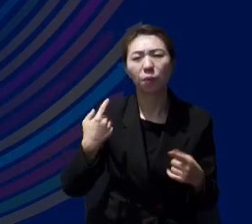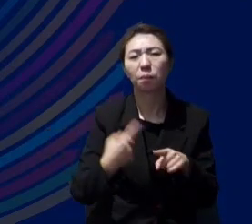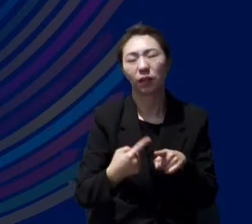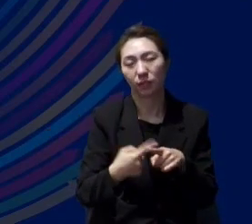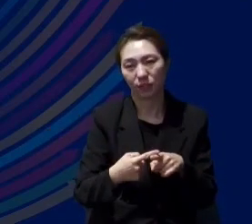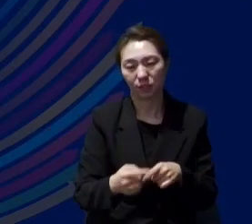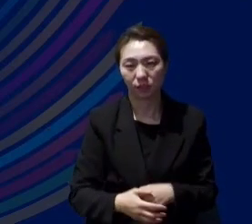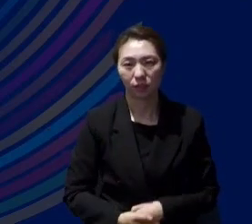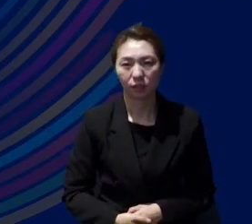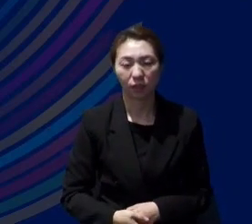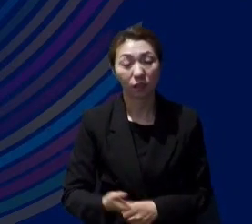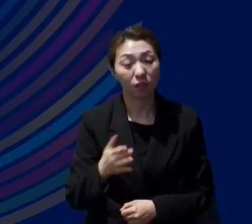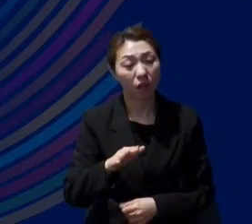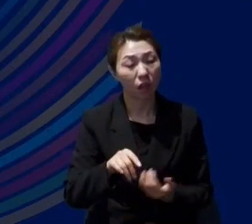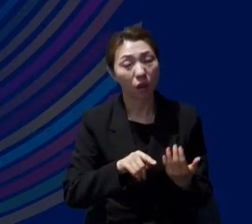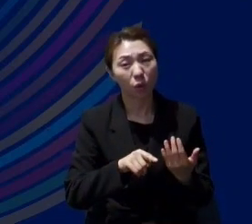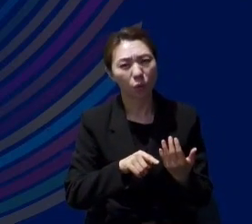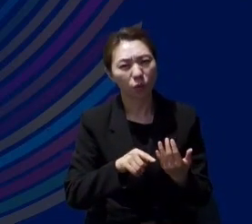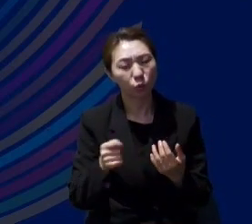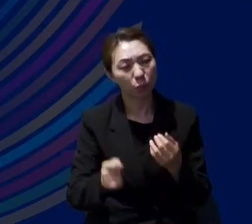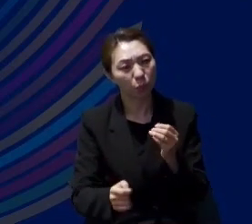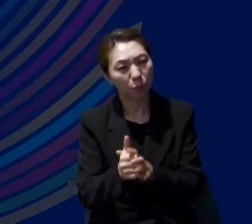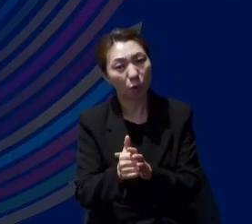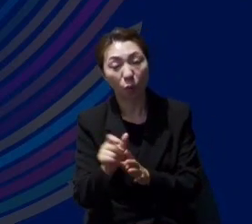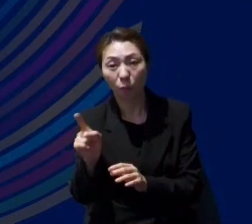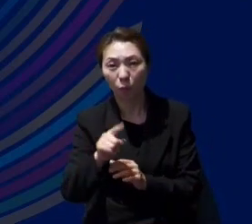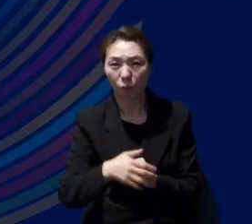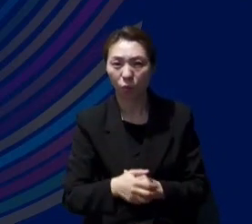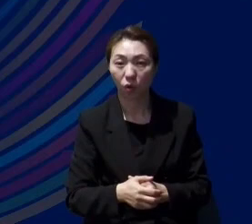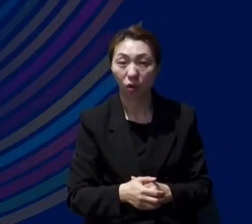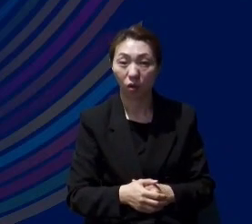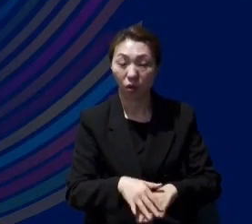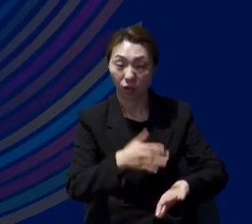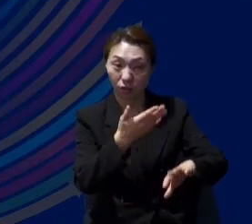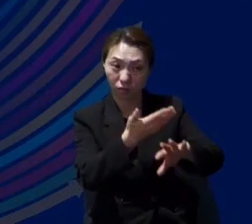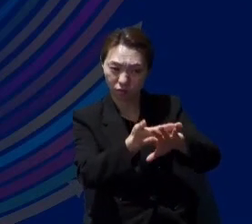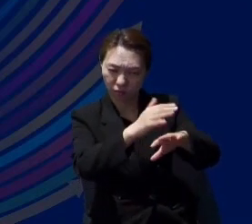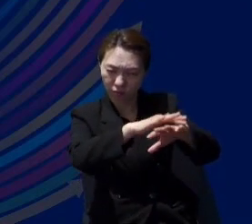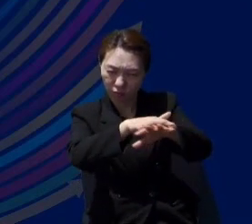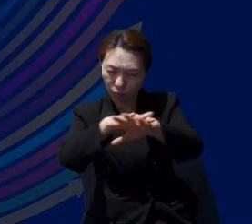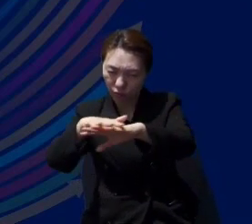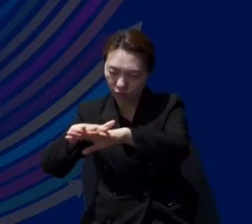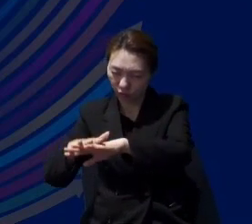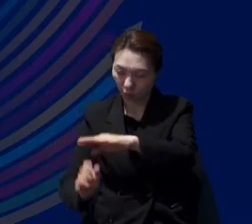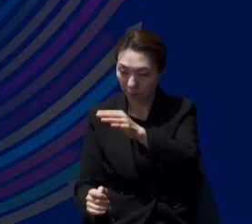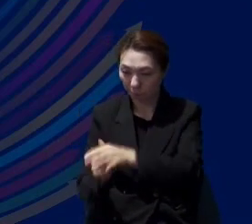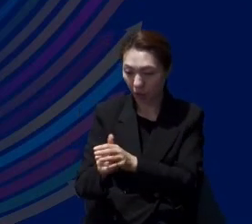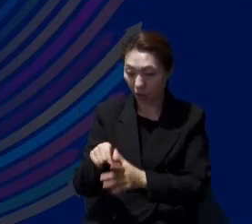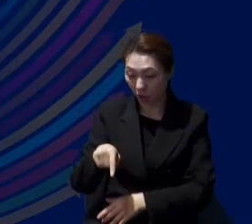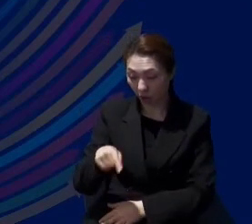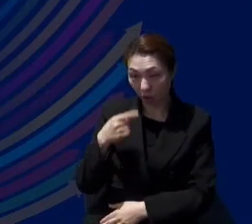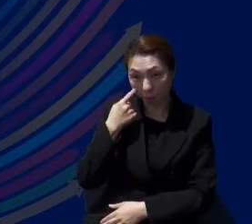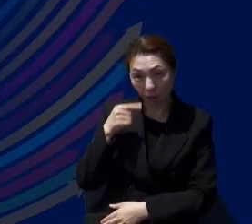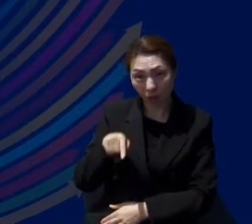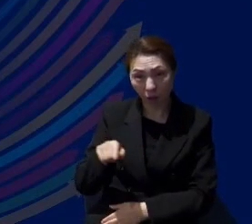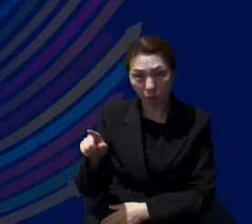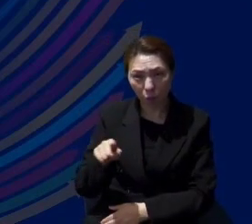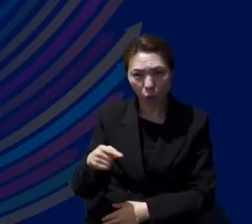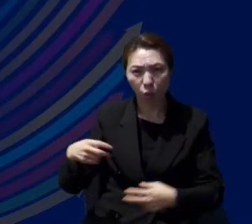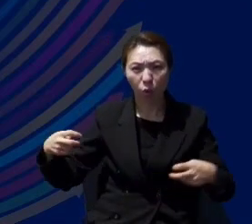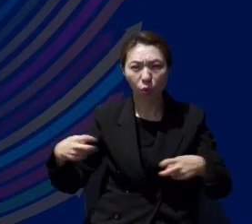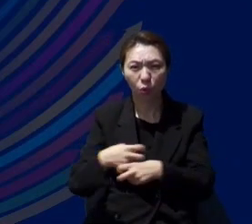different spatial patterns. So transport injuries is a really good example that has a very, very strong urban-rural gradient.